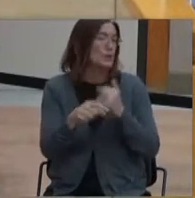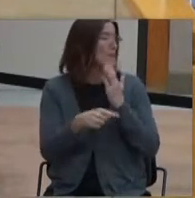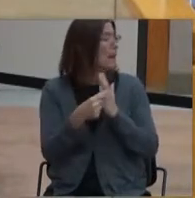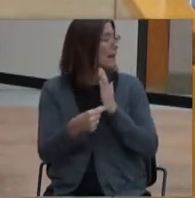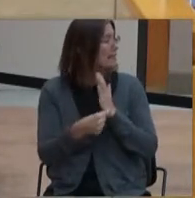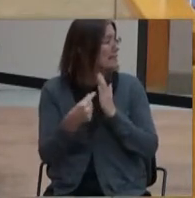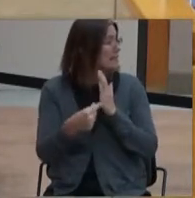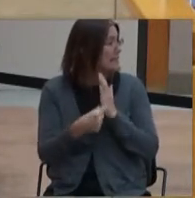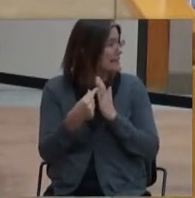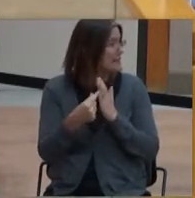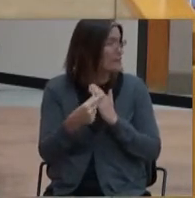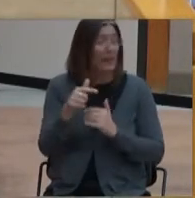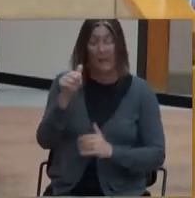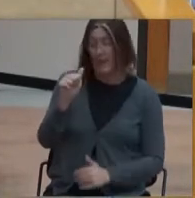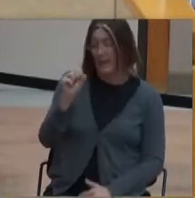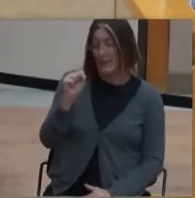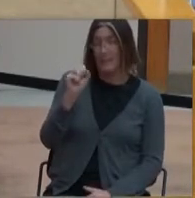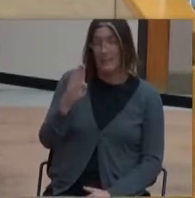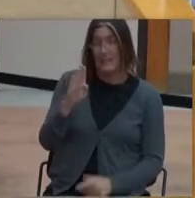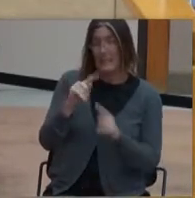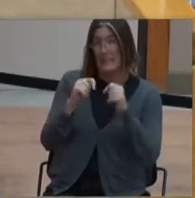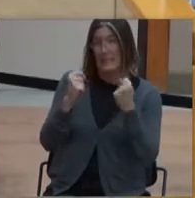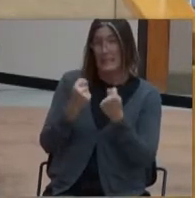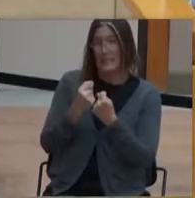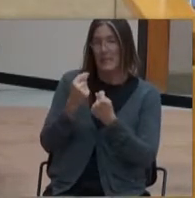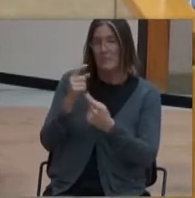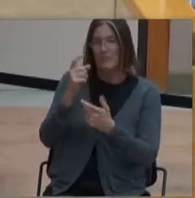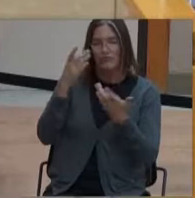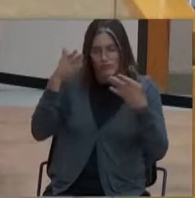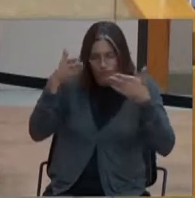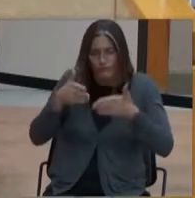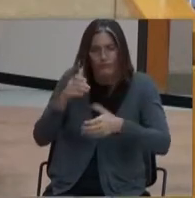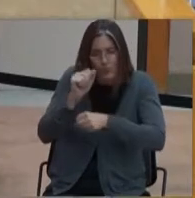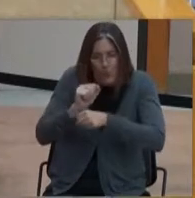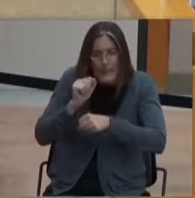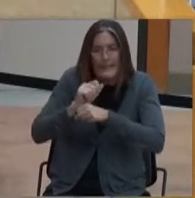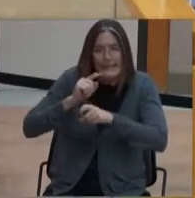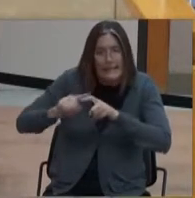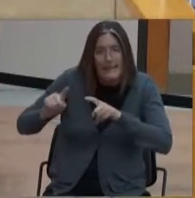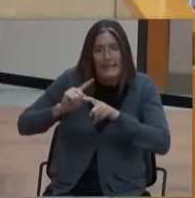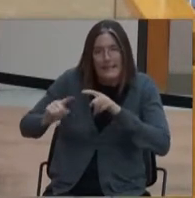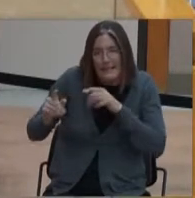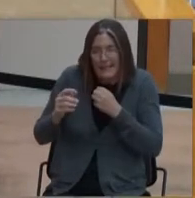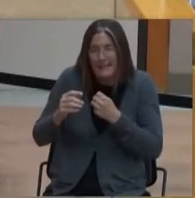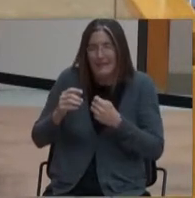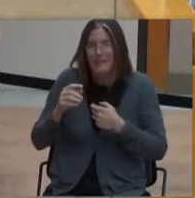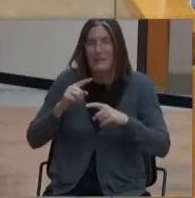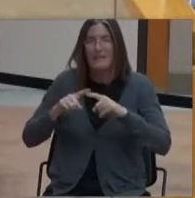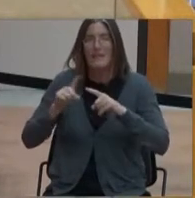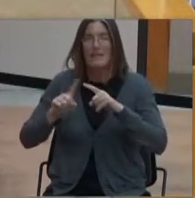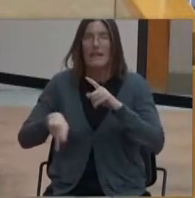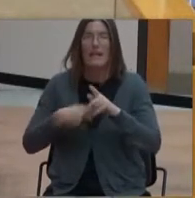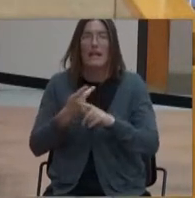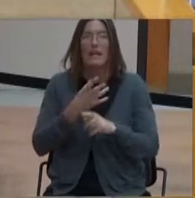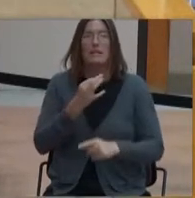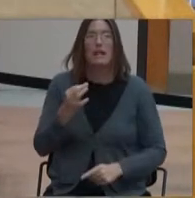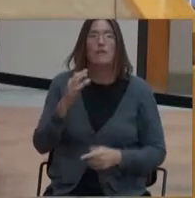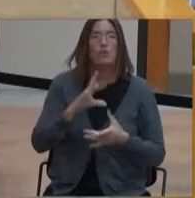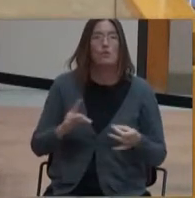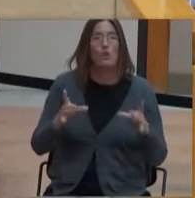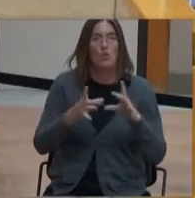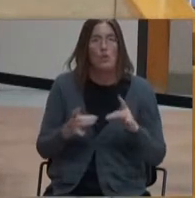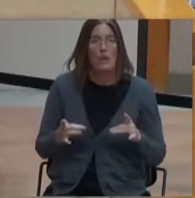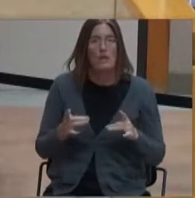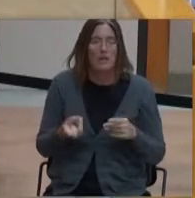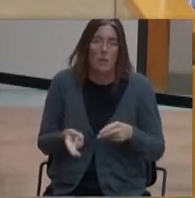Our ASB media team is working on a variety of stories such as flag football at Chavez, increasing